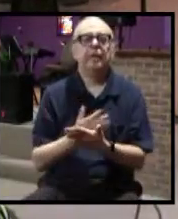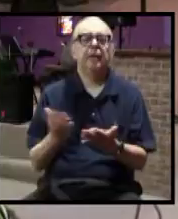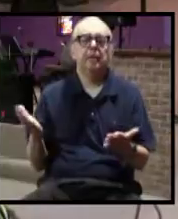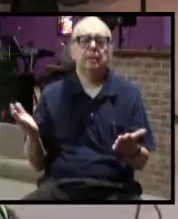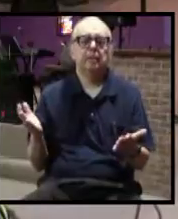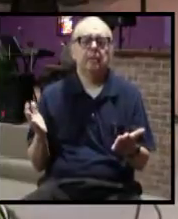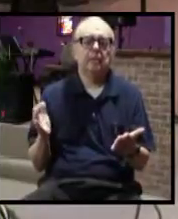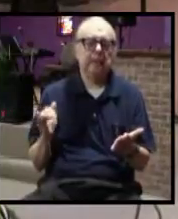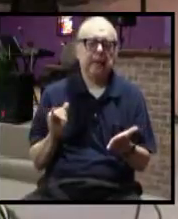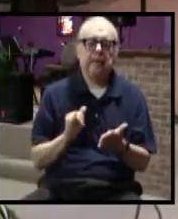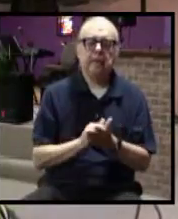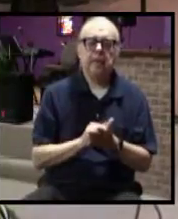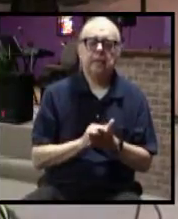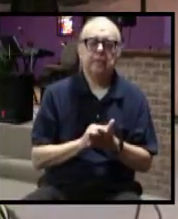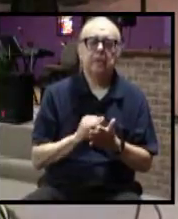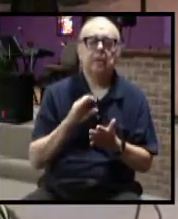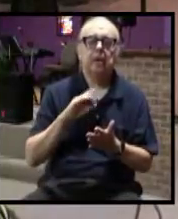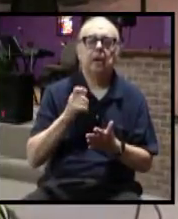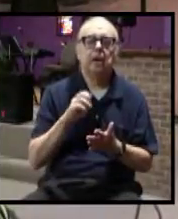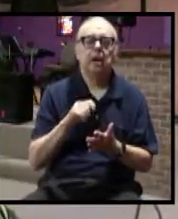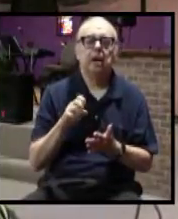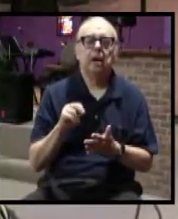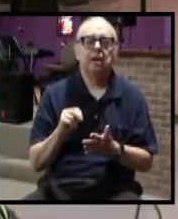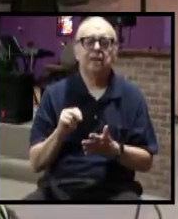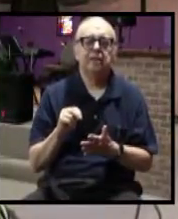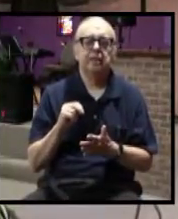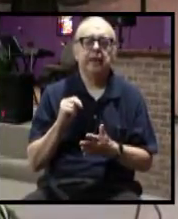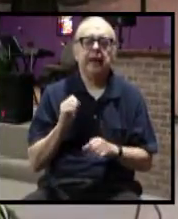and anything else that they could think of.